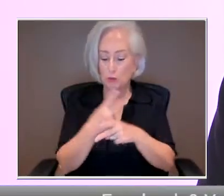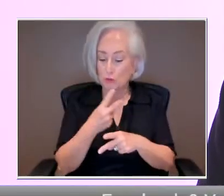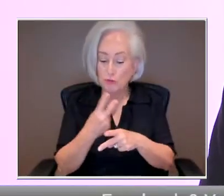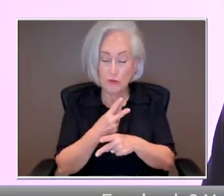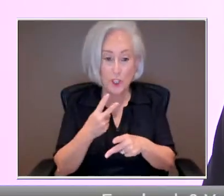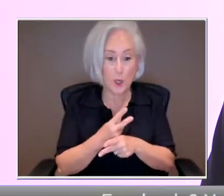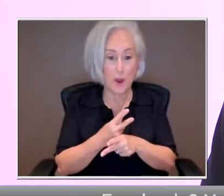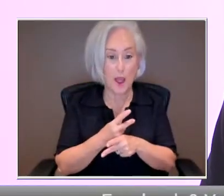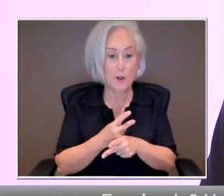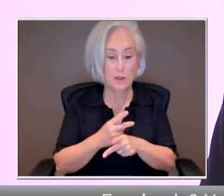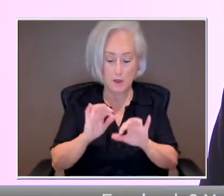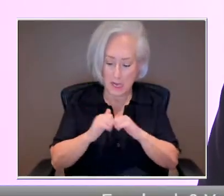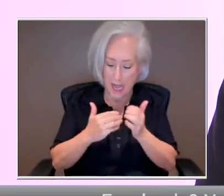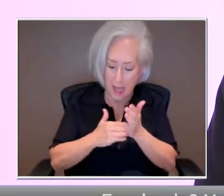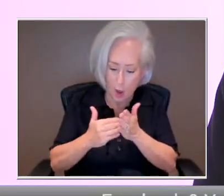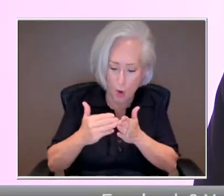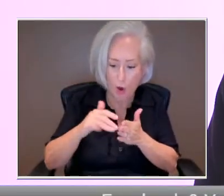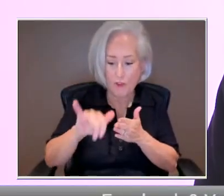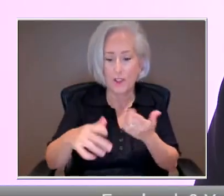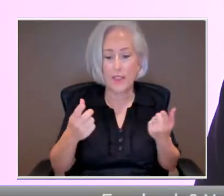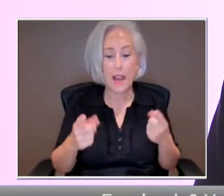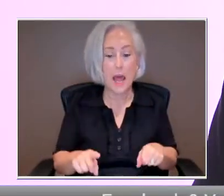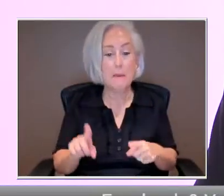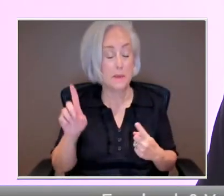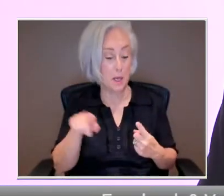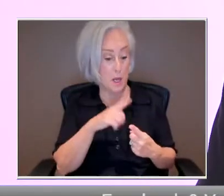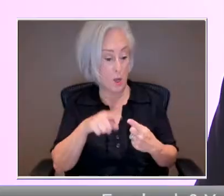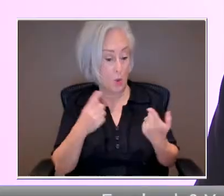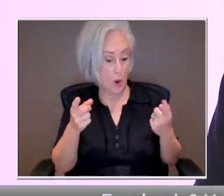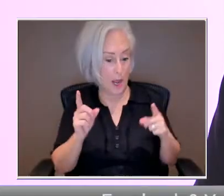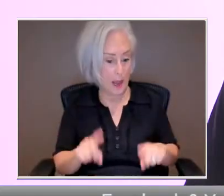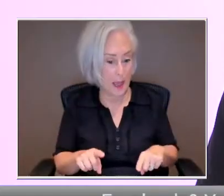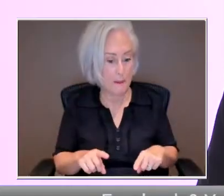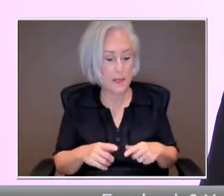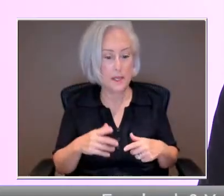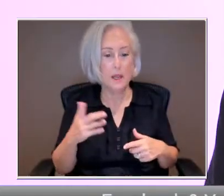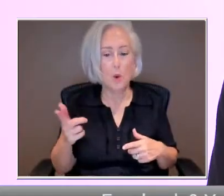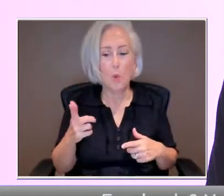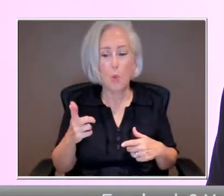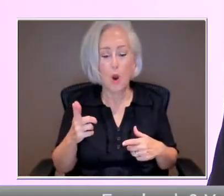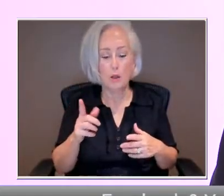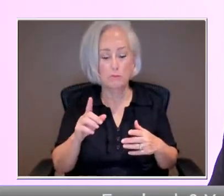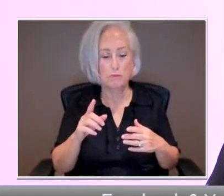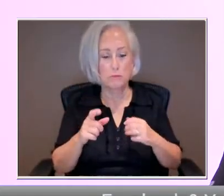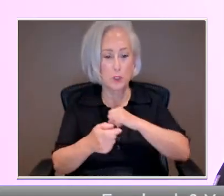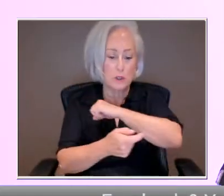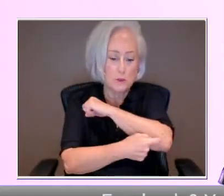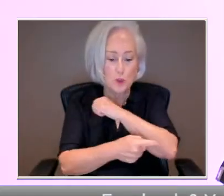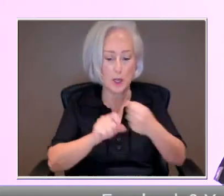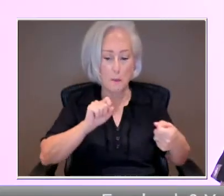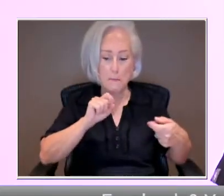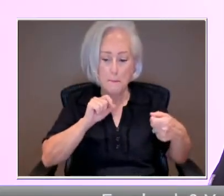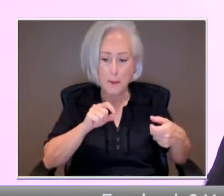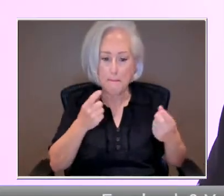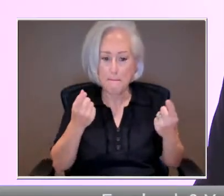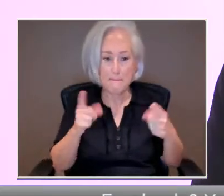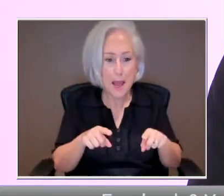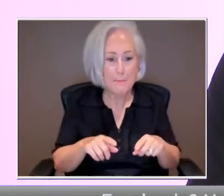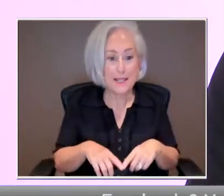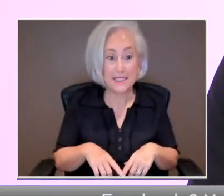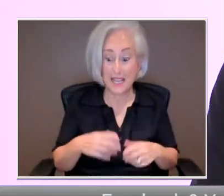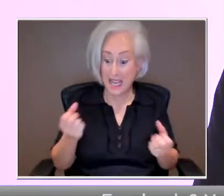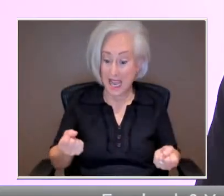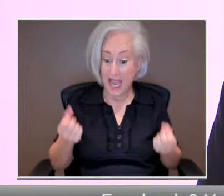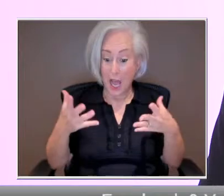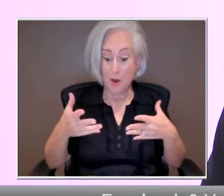how often is it happening? When is it happening? Are there any triggers? How much caffeine have you drank today? Yeah, we're going to get to that in